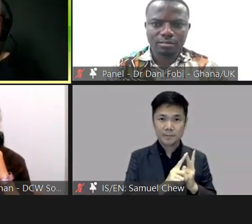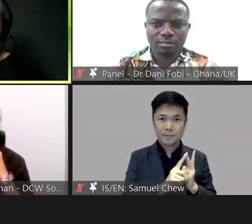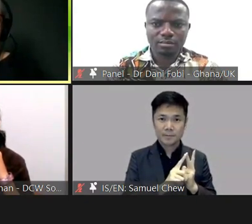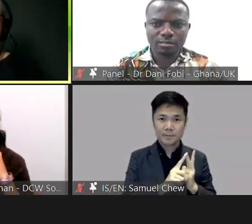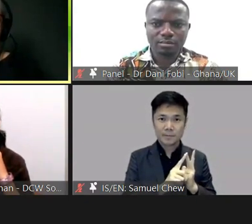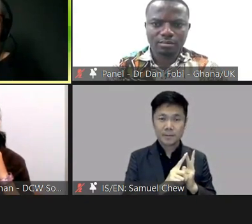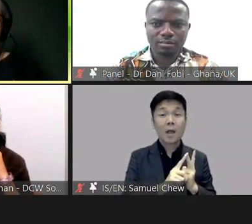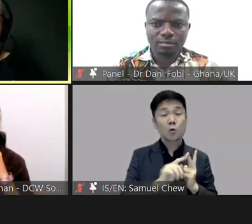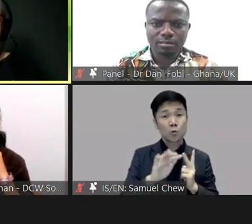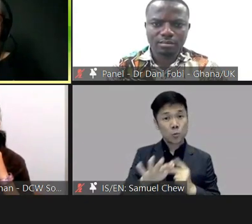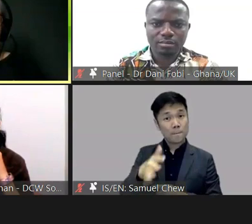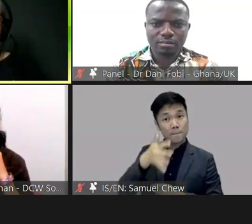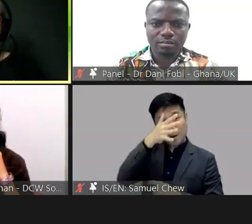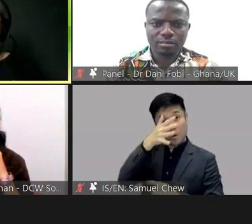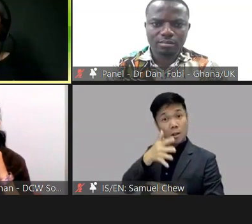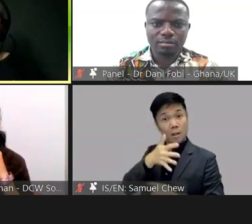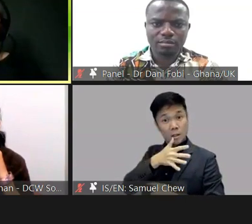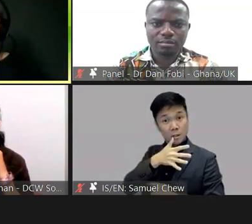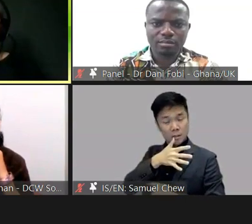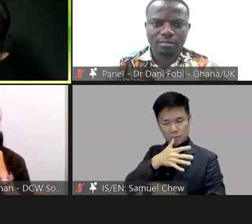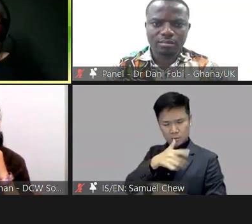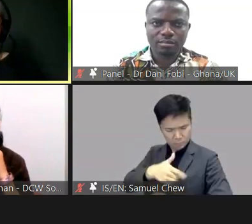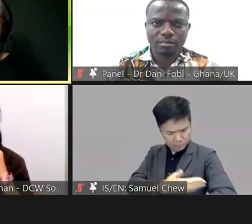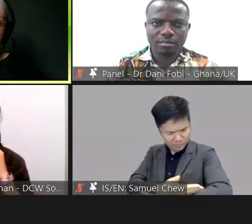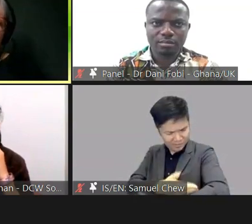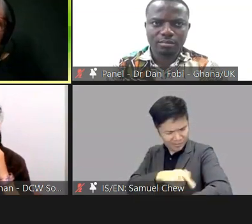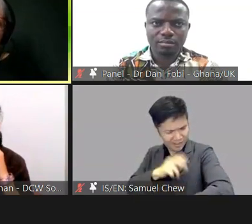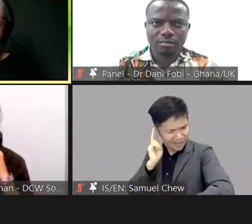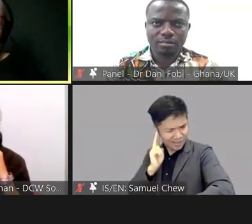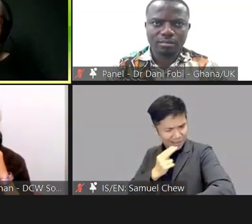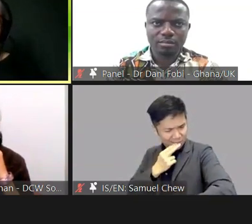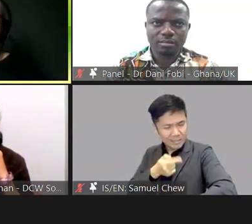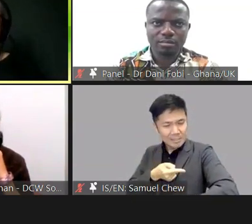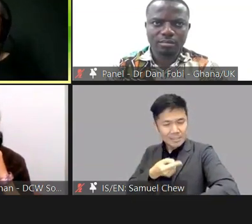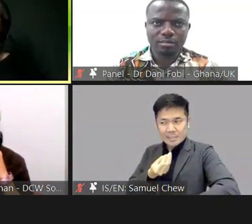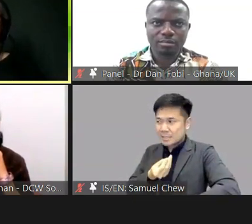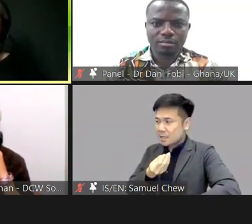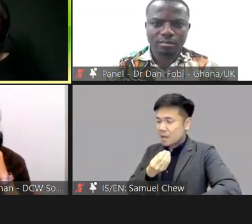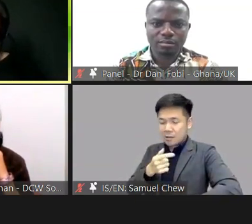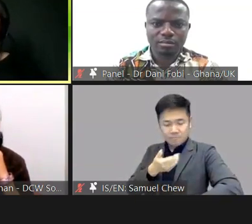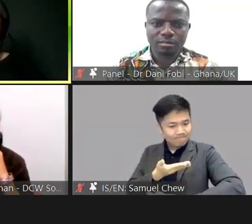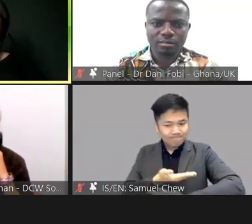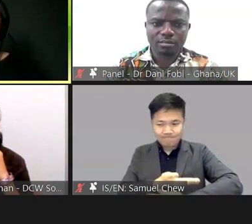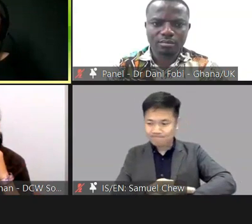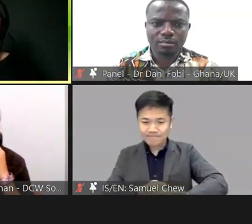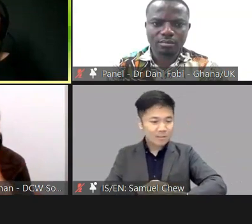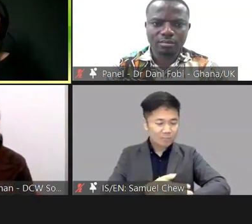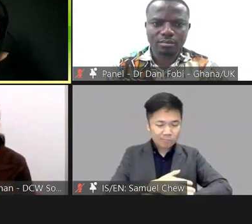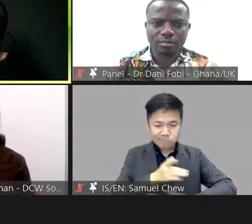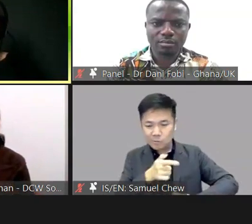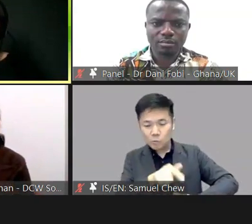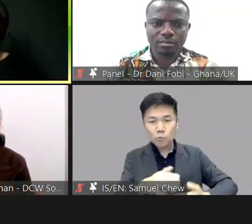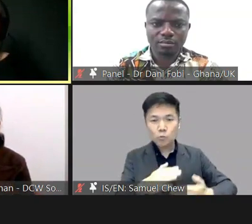their child in terms of choosing between deaf schools, and that could also link